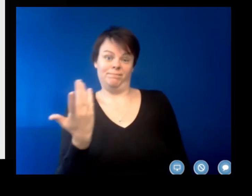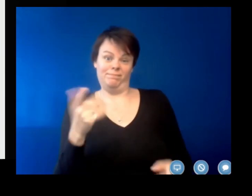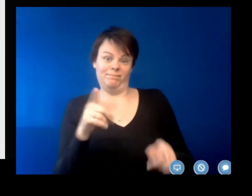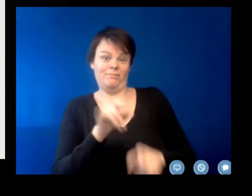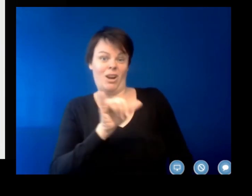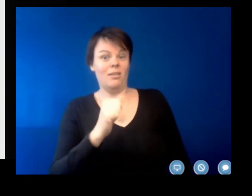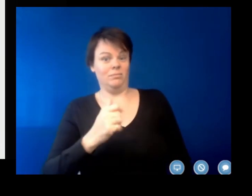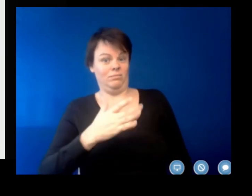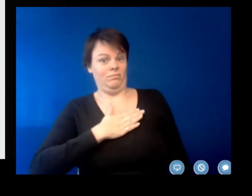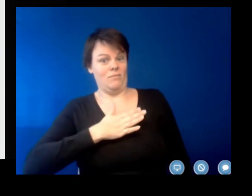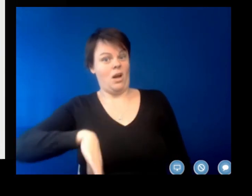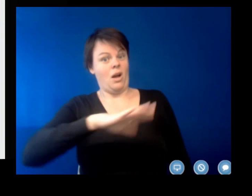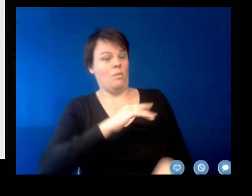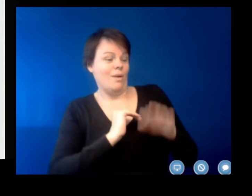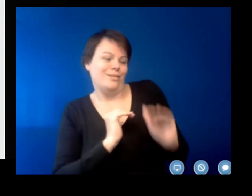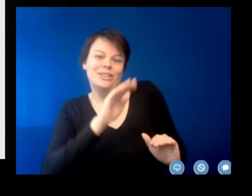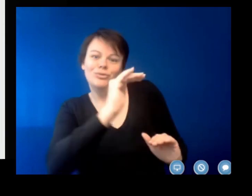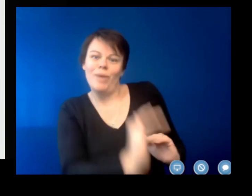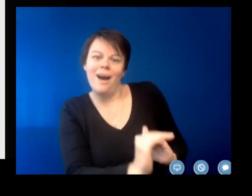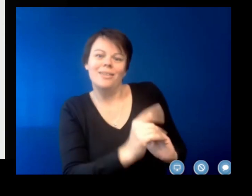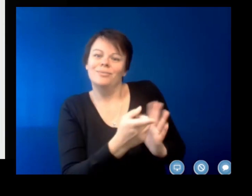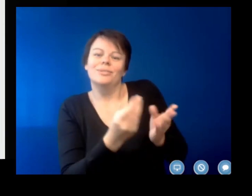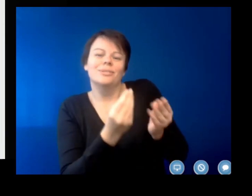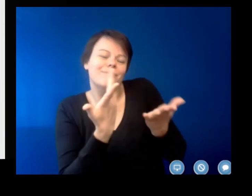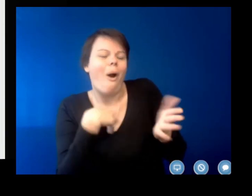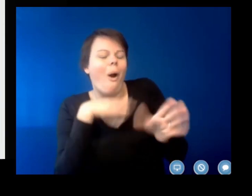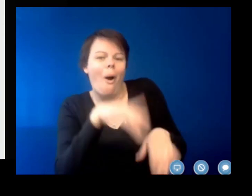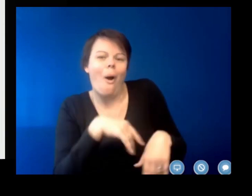of timing, and so on.